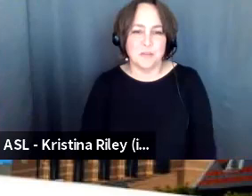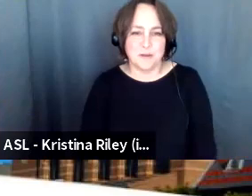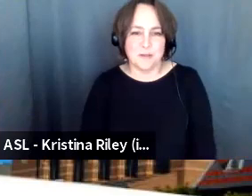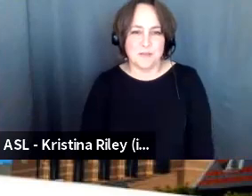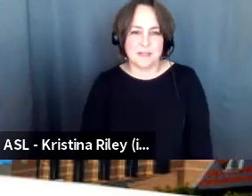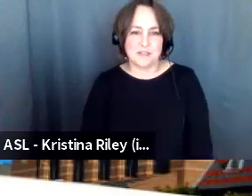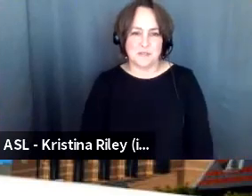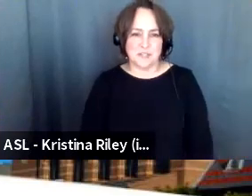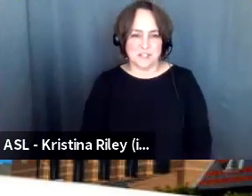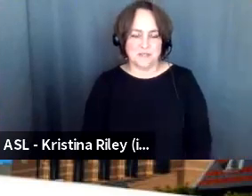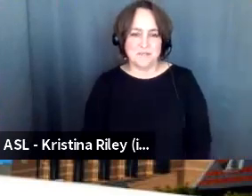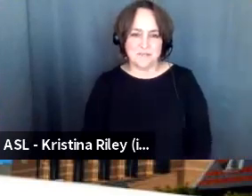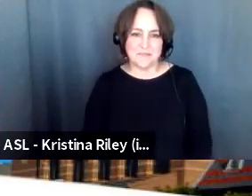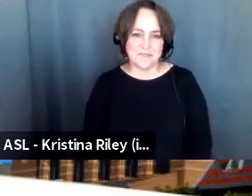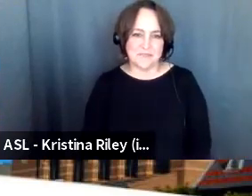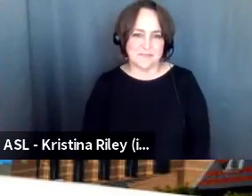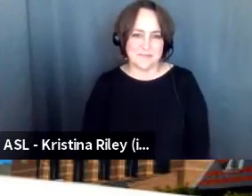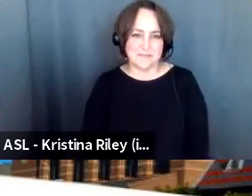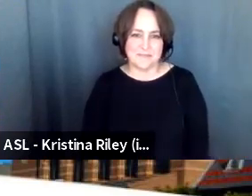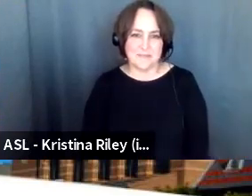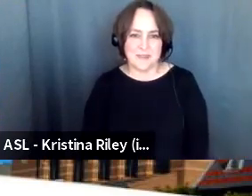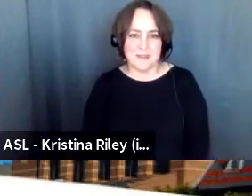Thank you, Meredith, for that introduction.